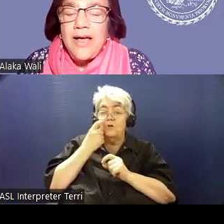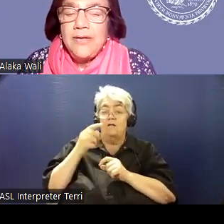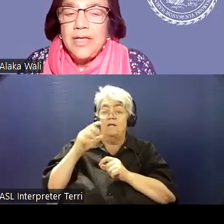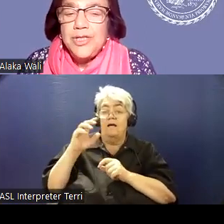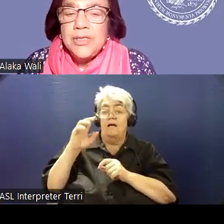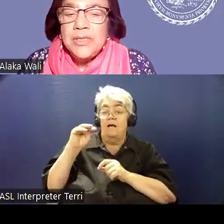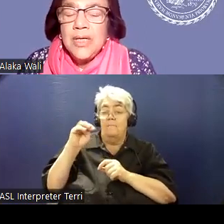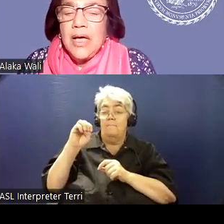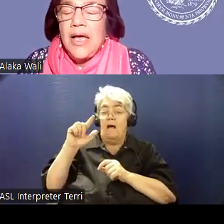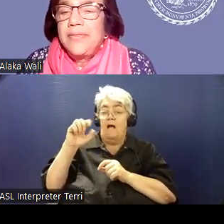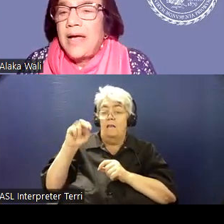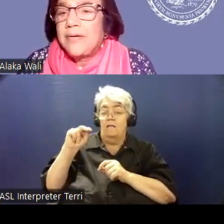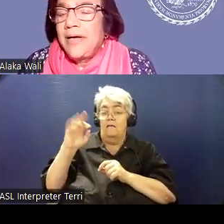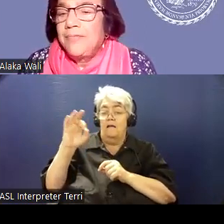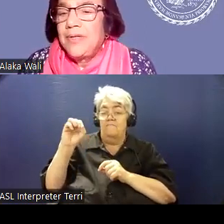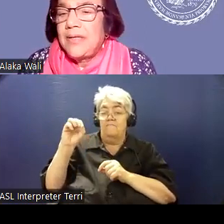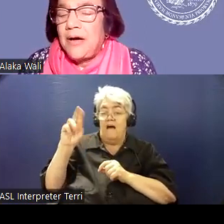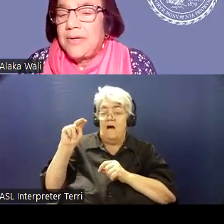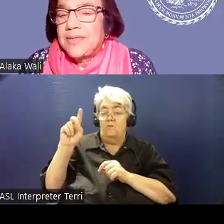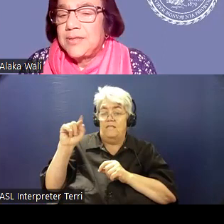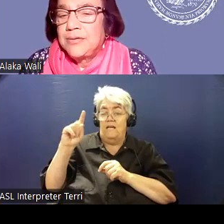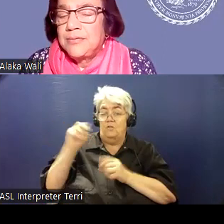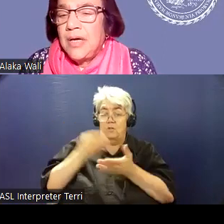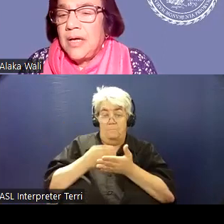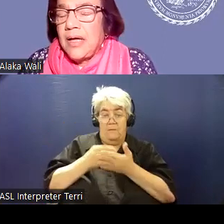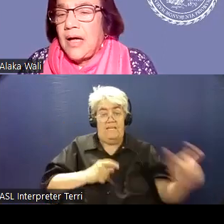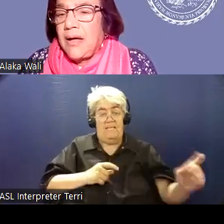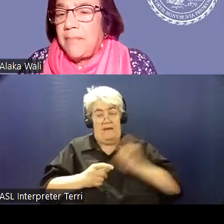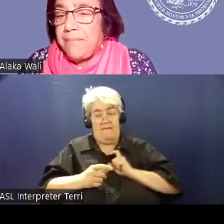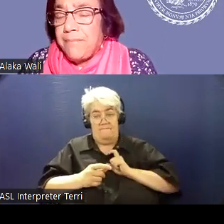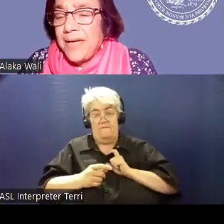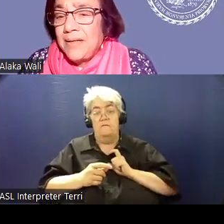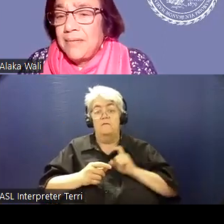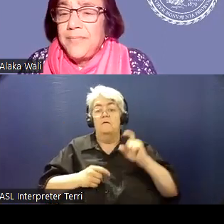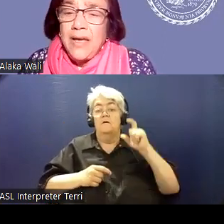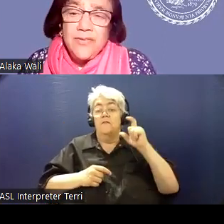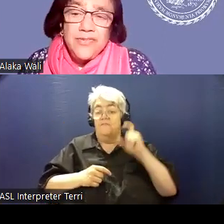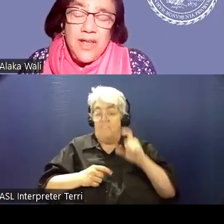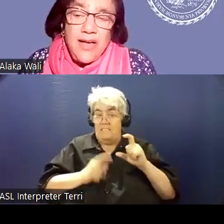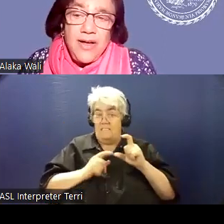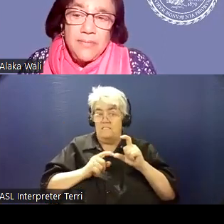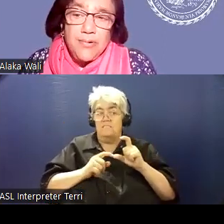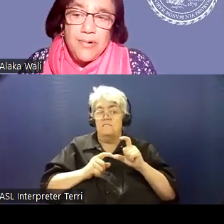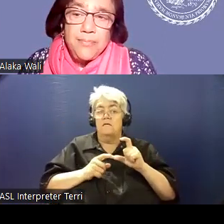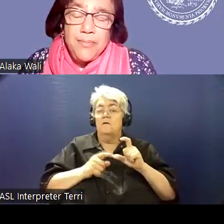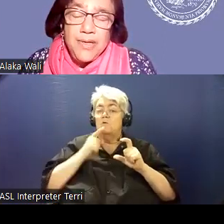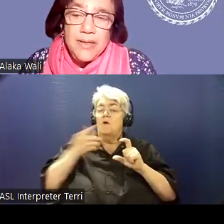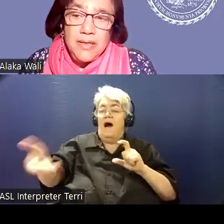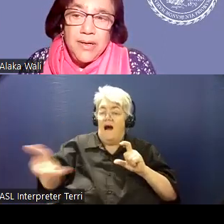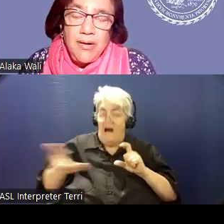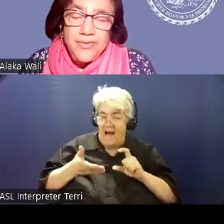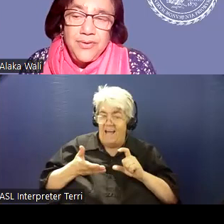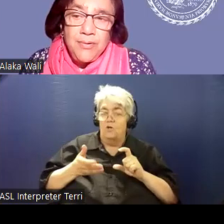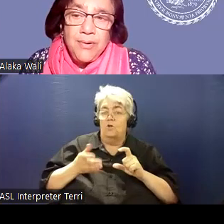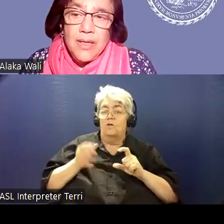Mellon Foundation, and that grant will allow us to bring Native staff on board permanently,